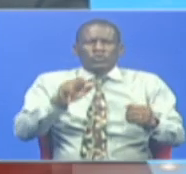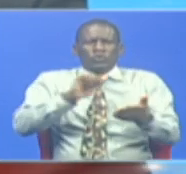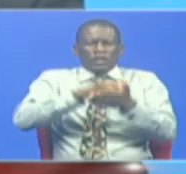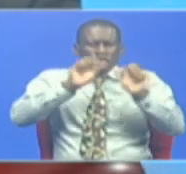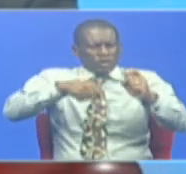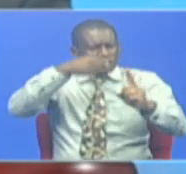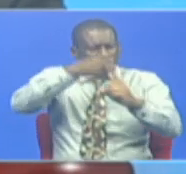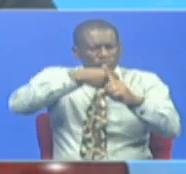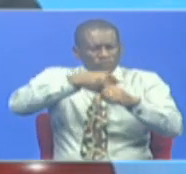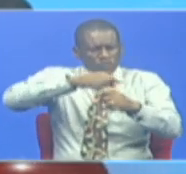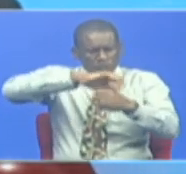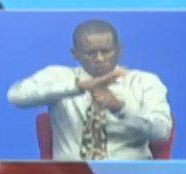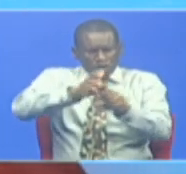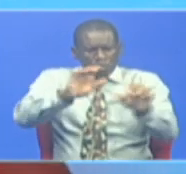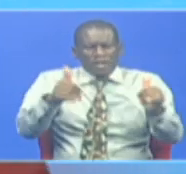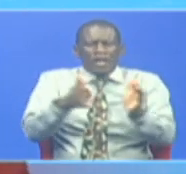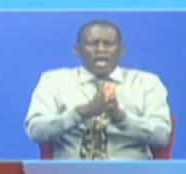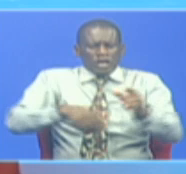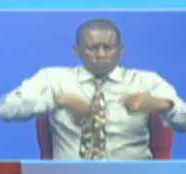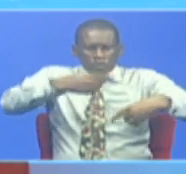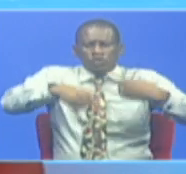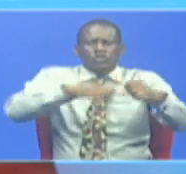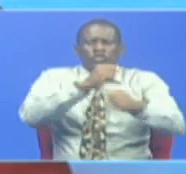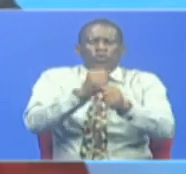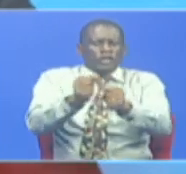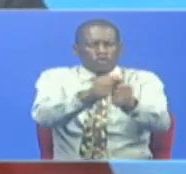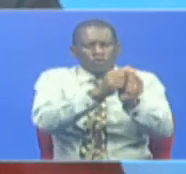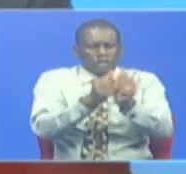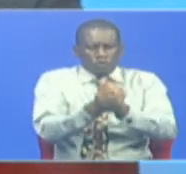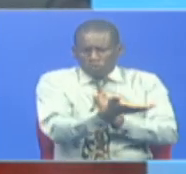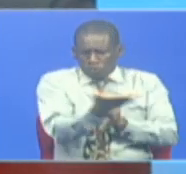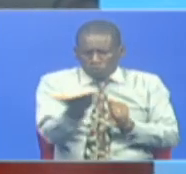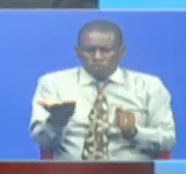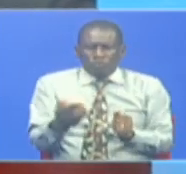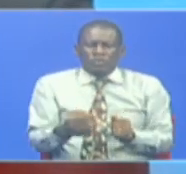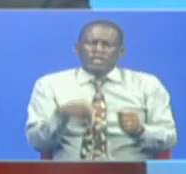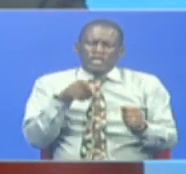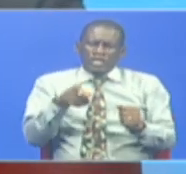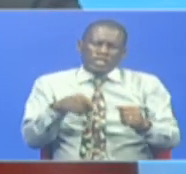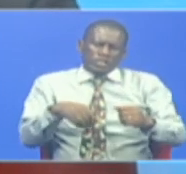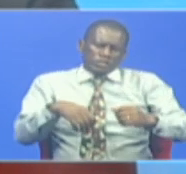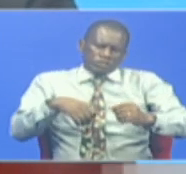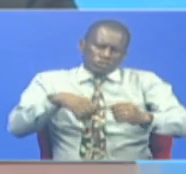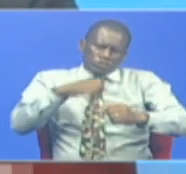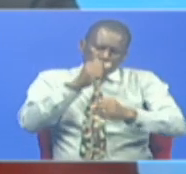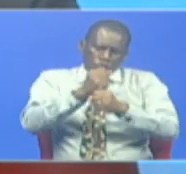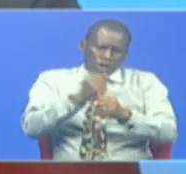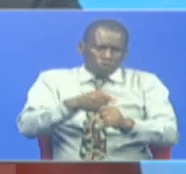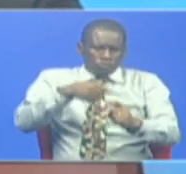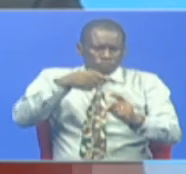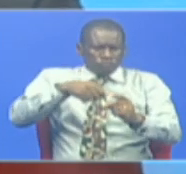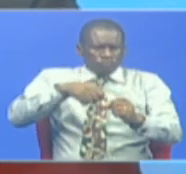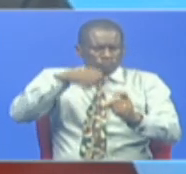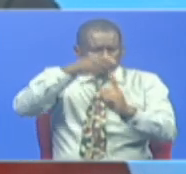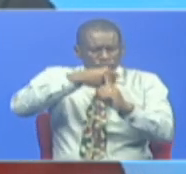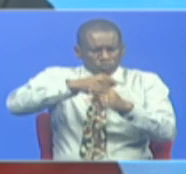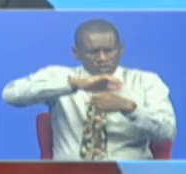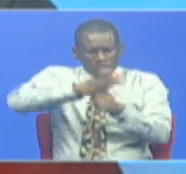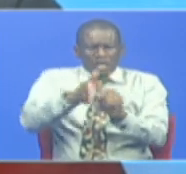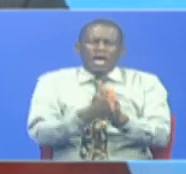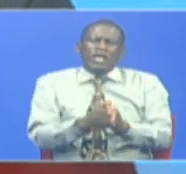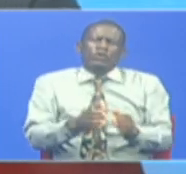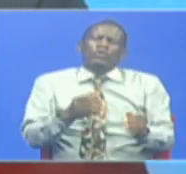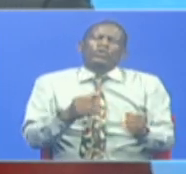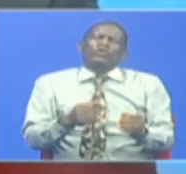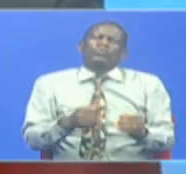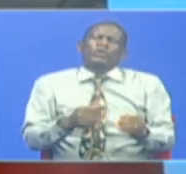fight this pandemic, and we'll continue to work with you as this journey unfolds, and hopefully we eradicate and defeat